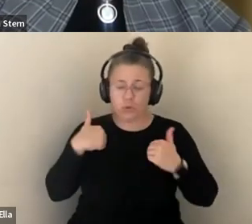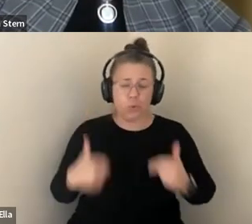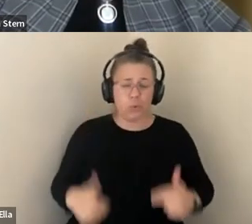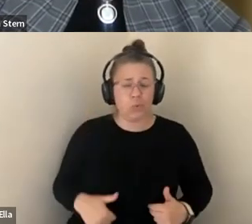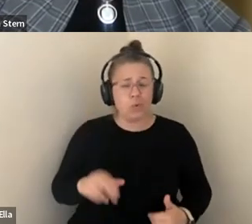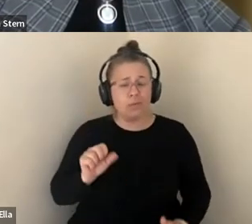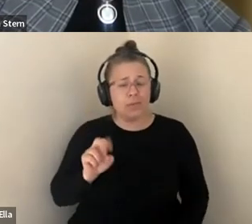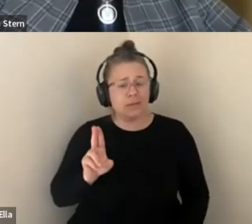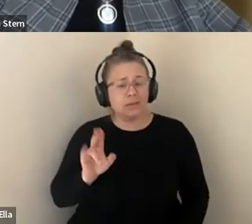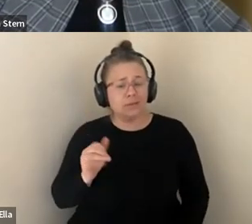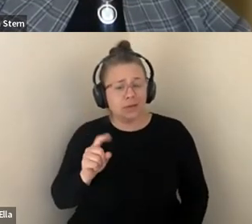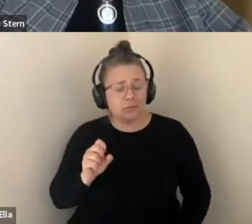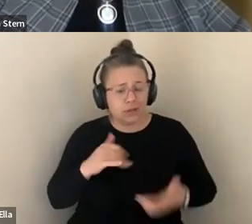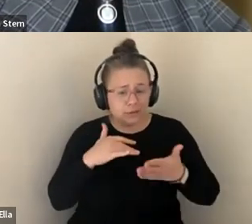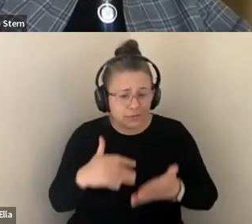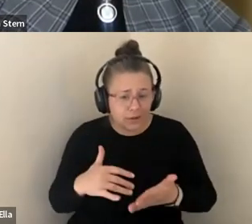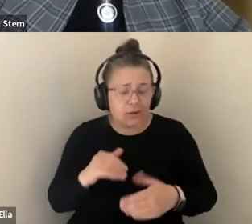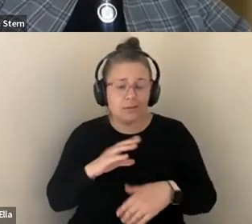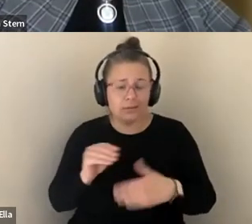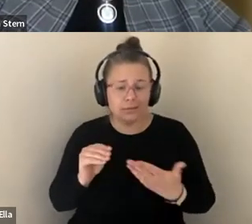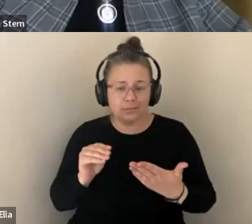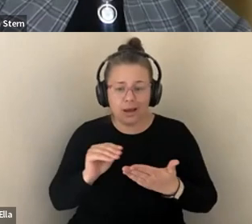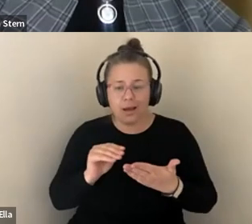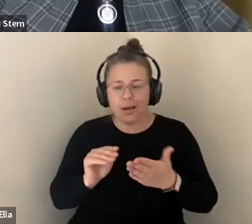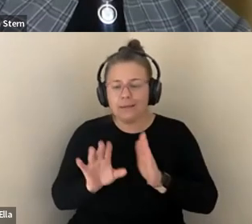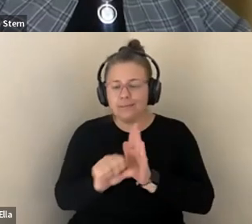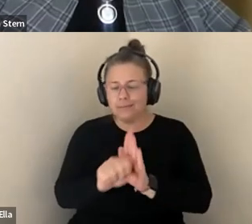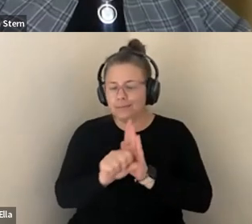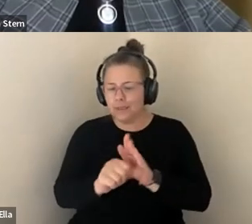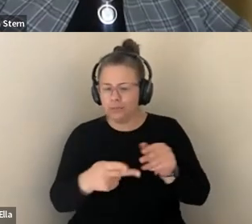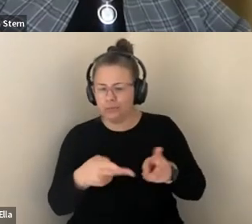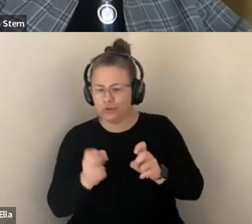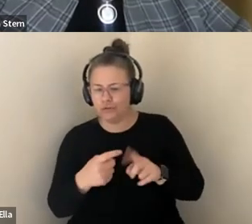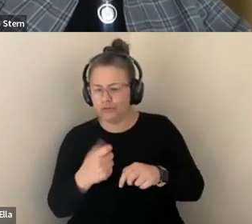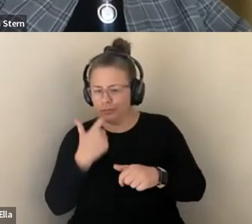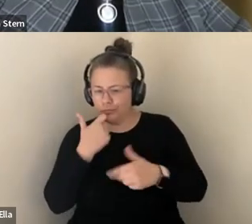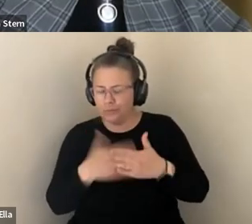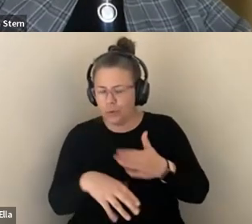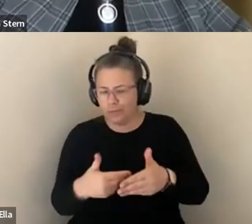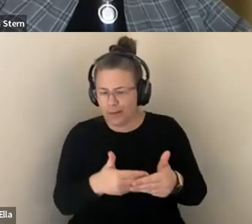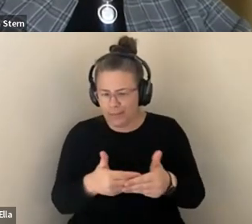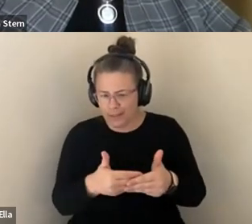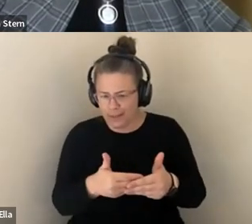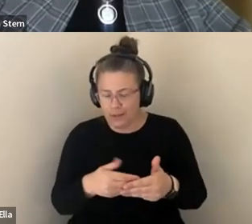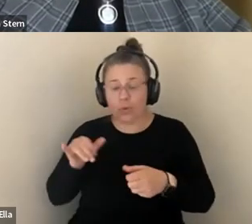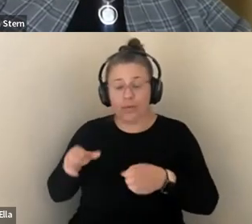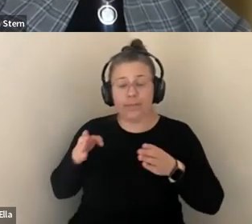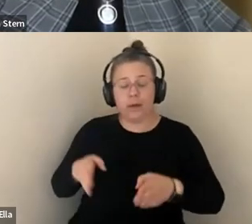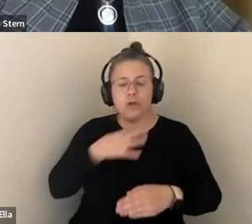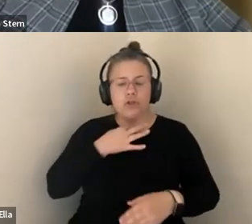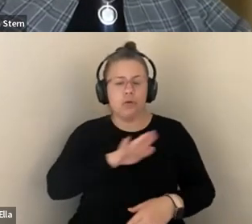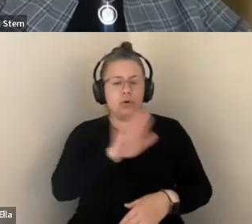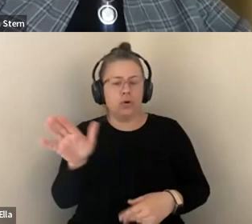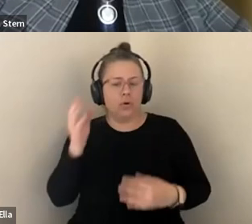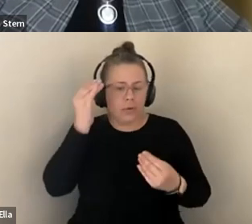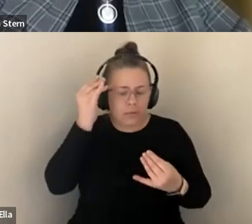taken from newborns. So this person's interested to know the panelists' thoughts on the bill and ideas about how current federal laws could allow